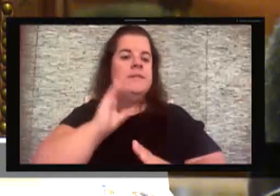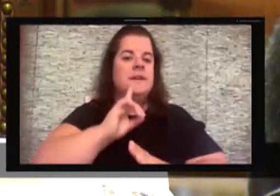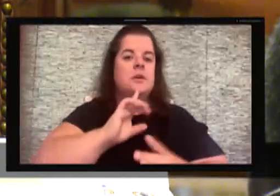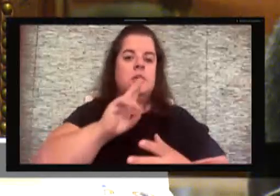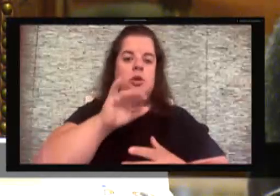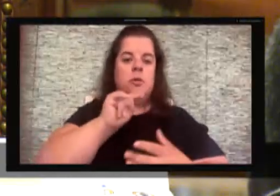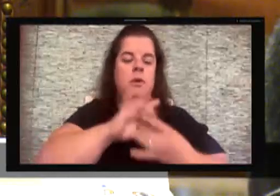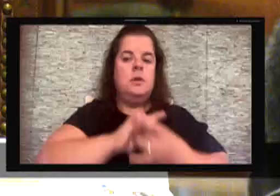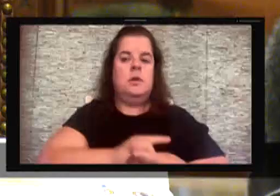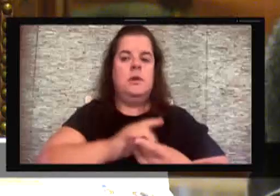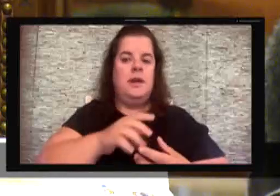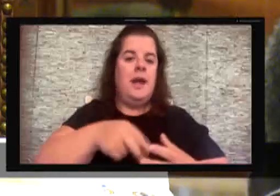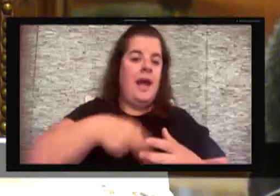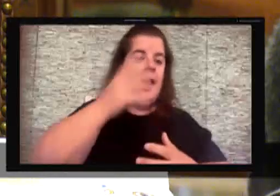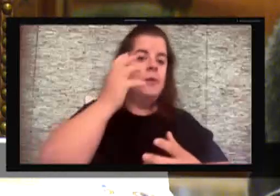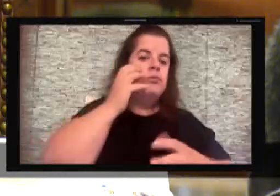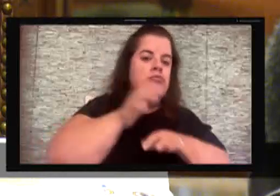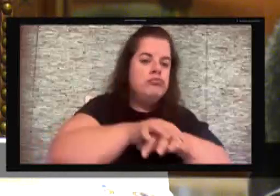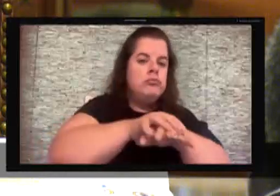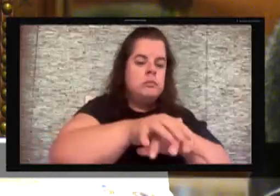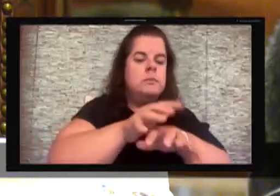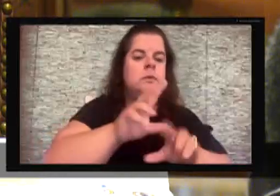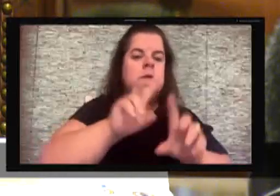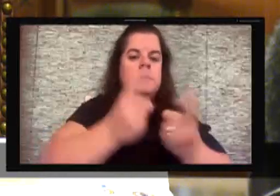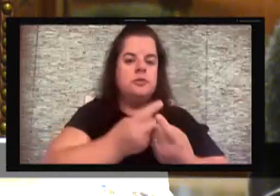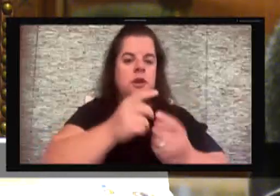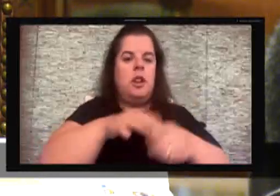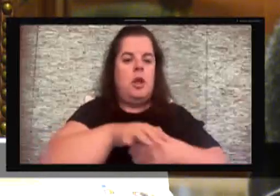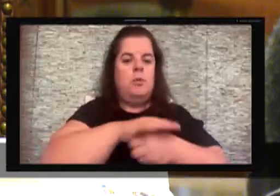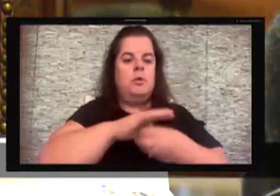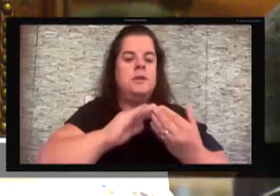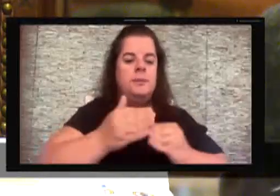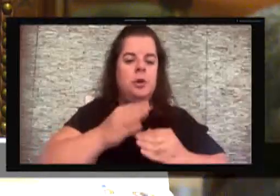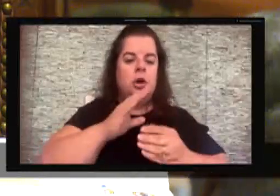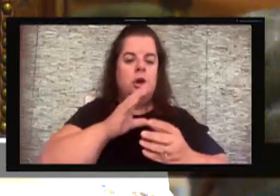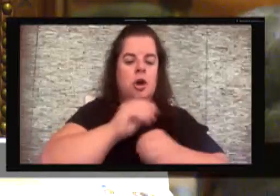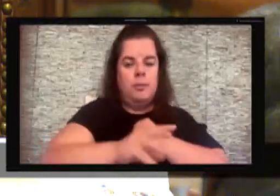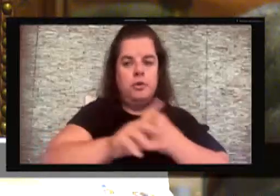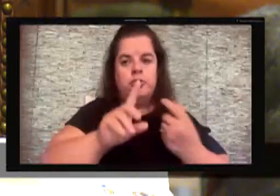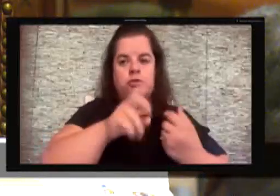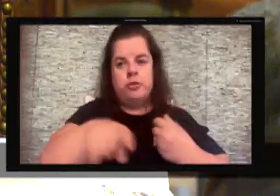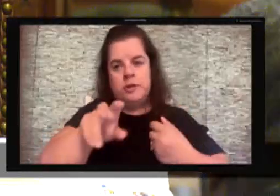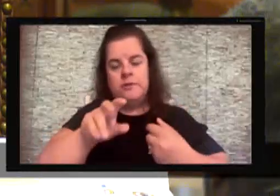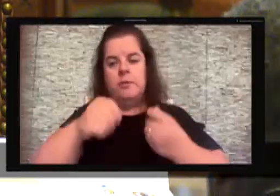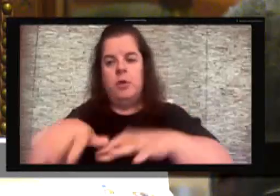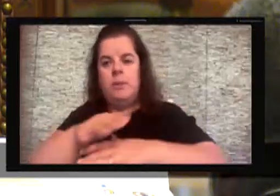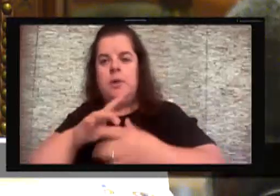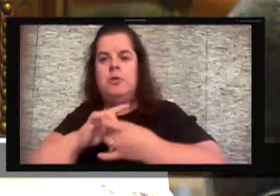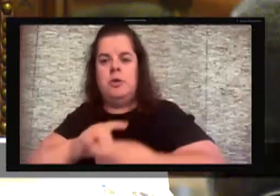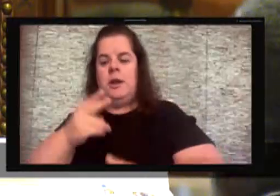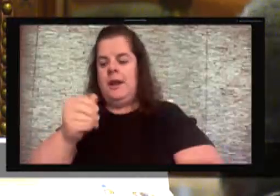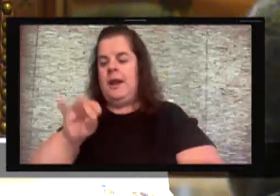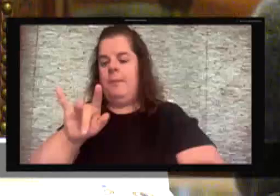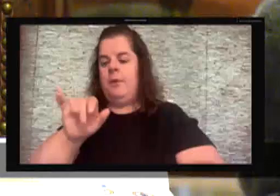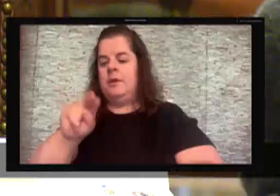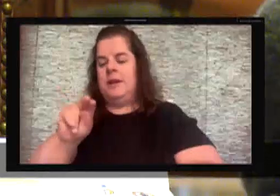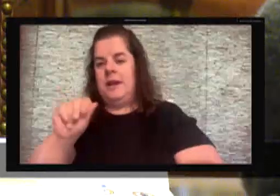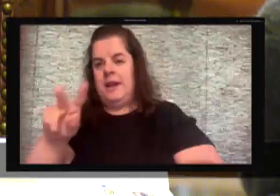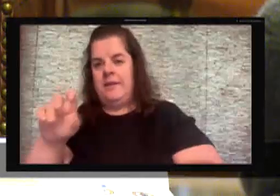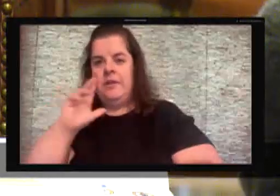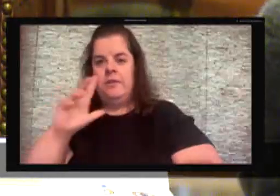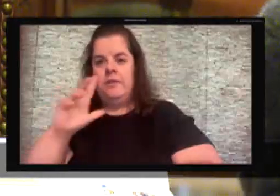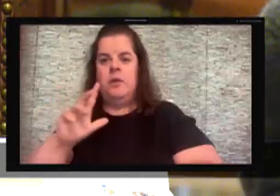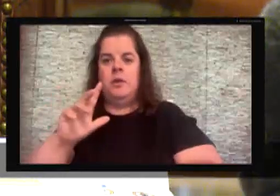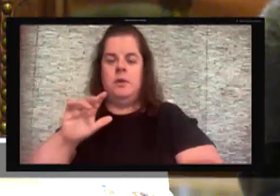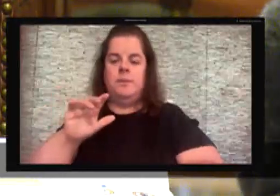High Density District, to LNC, Local Neighborhood Commercial, on property roughly bounded by Hamilton Avenue, Dunfermline Street,